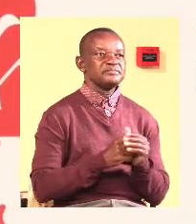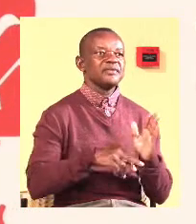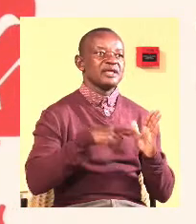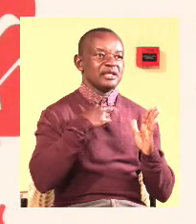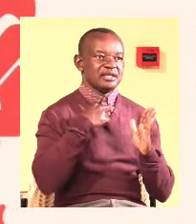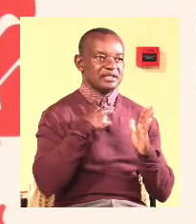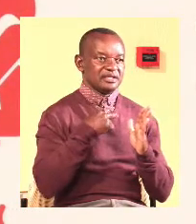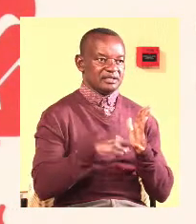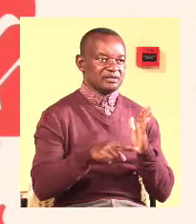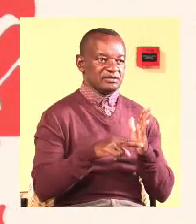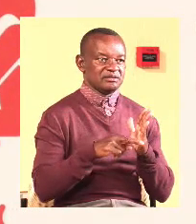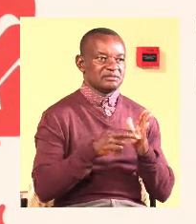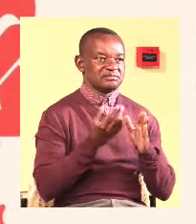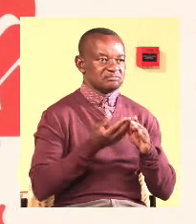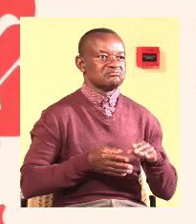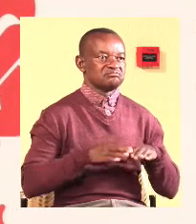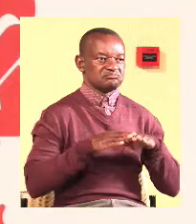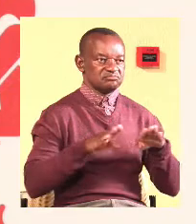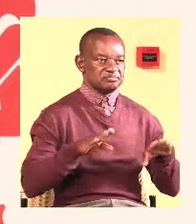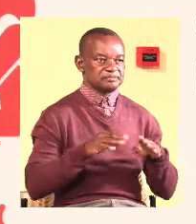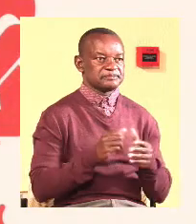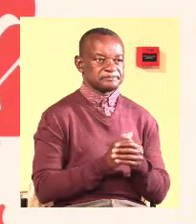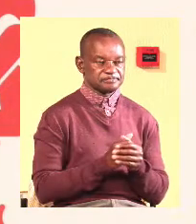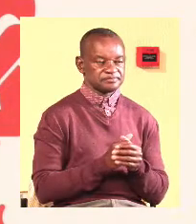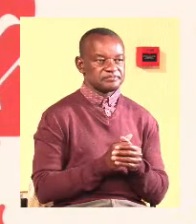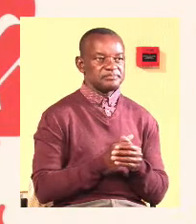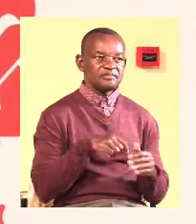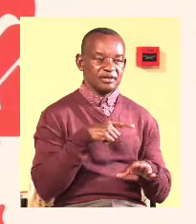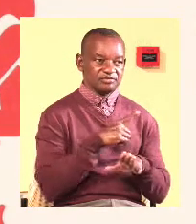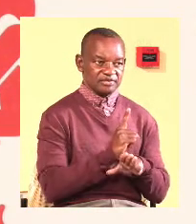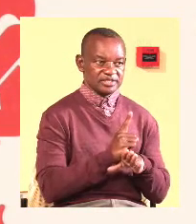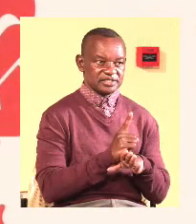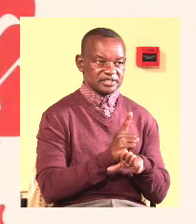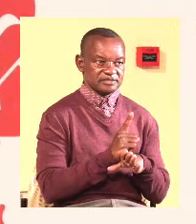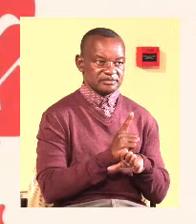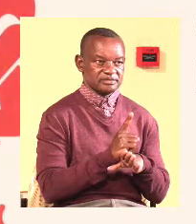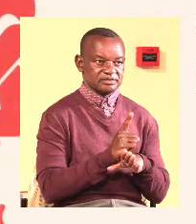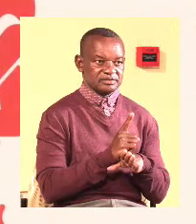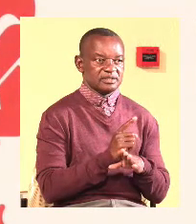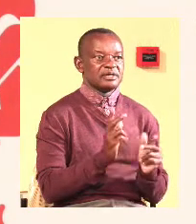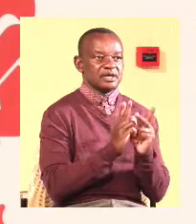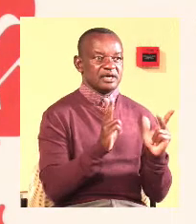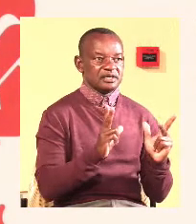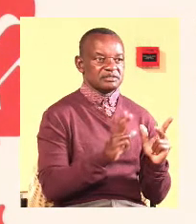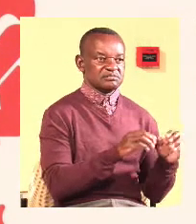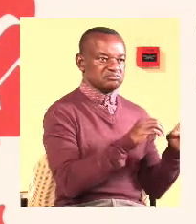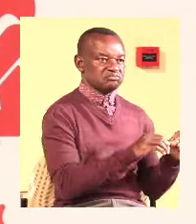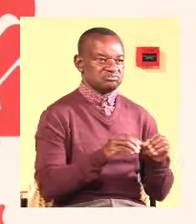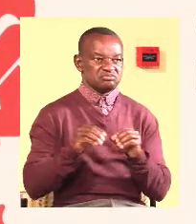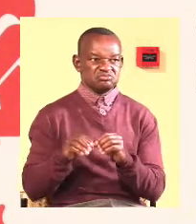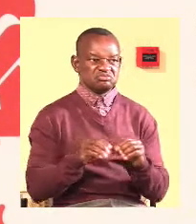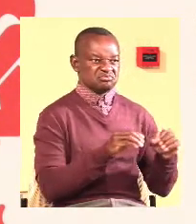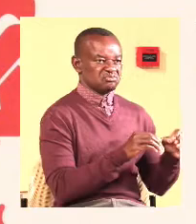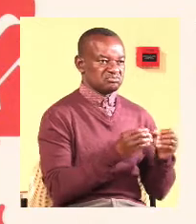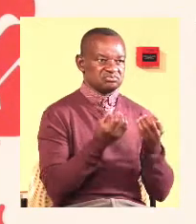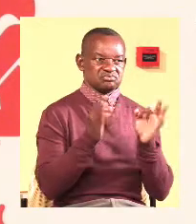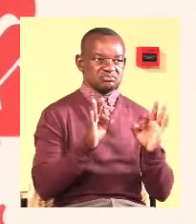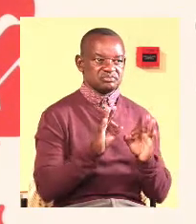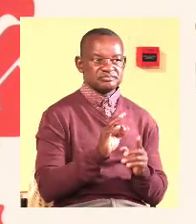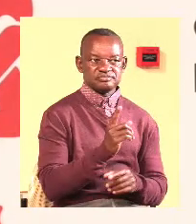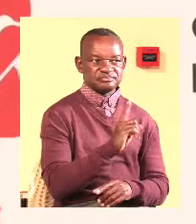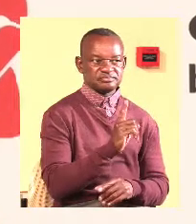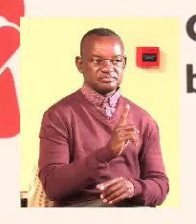enforced. That has to do with restriction of movement of persons and goods, but in this particular case of persons,